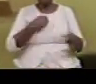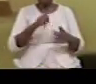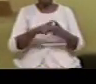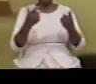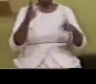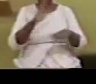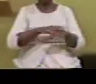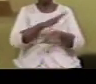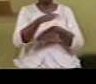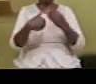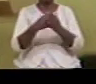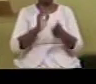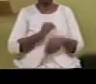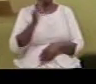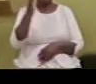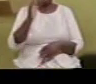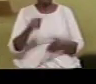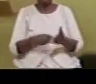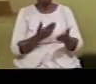morning.